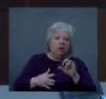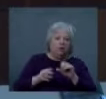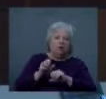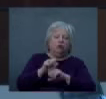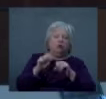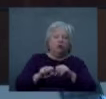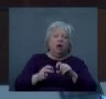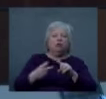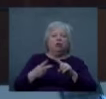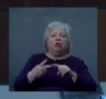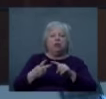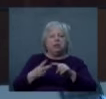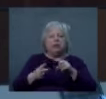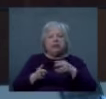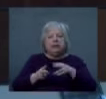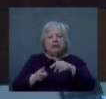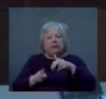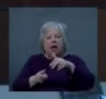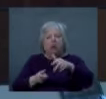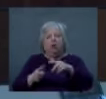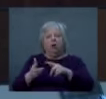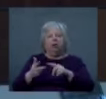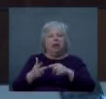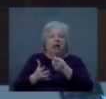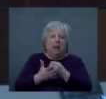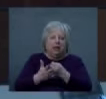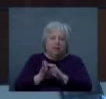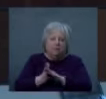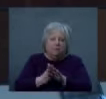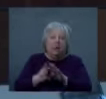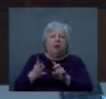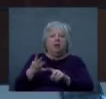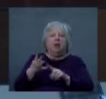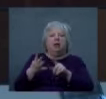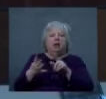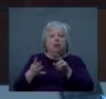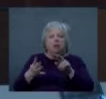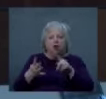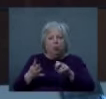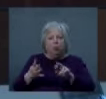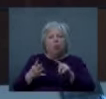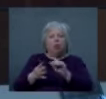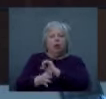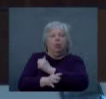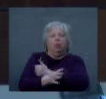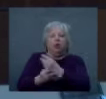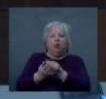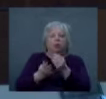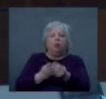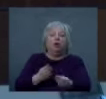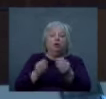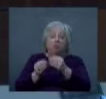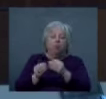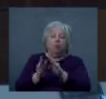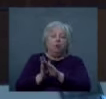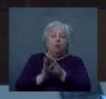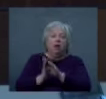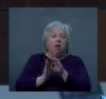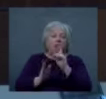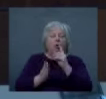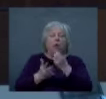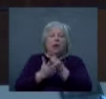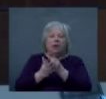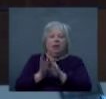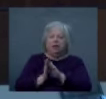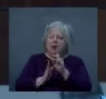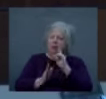for sidewalks specifically. There were dollars for economic development, dollars for the Little Rock Port Authority to purchase additional land for economic development. I think at the time it was